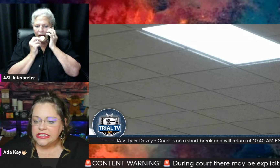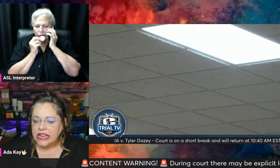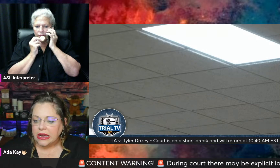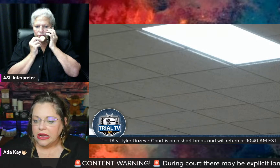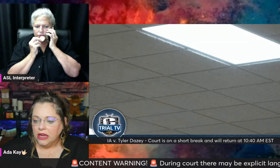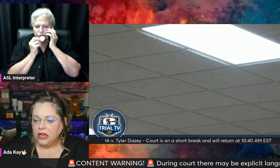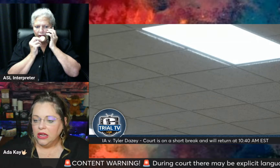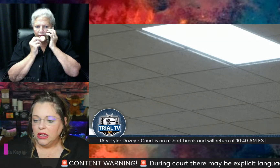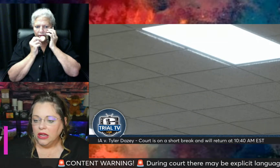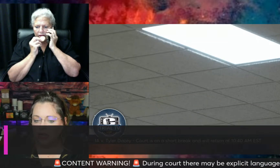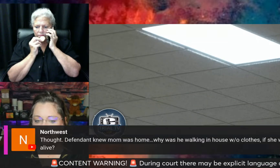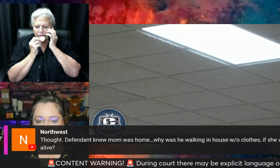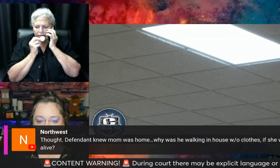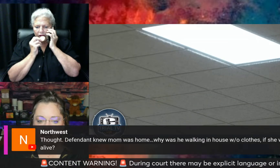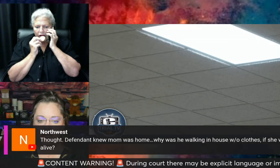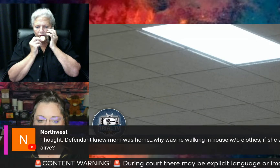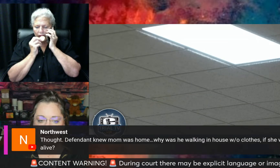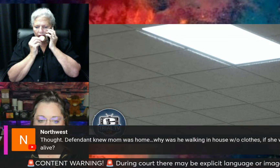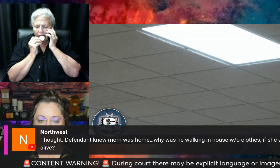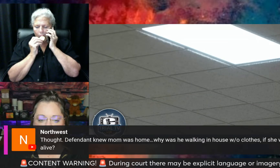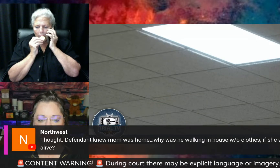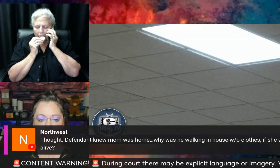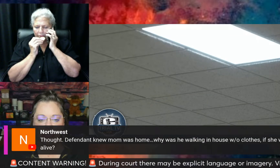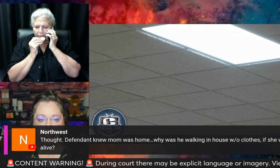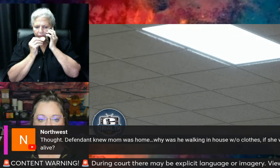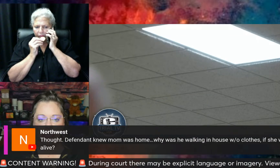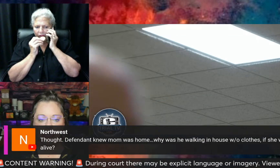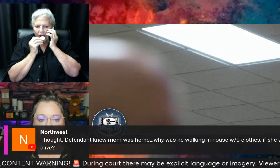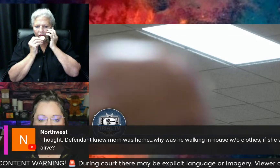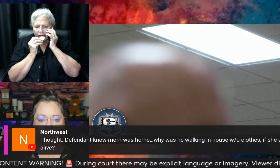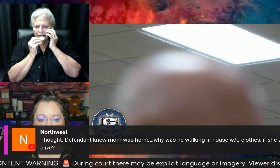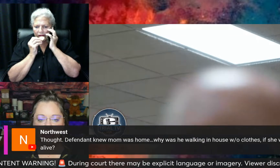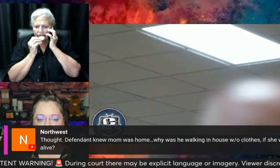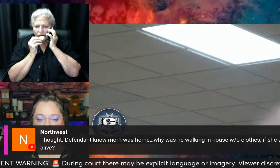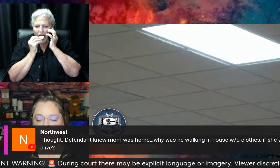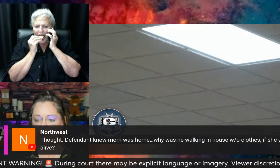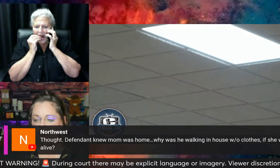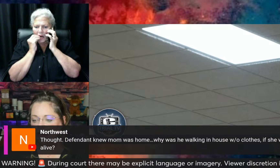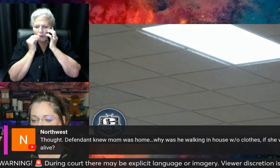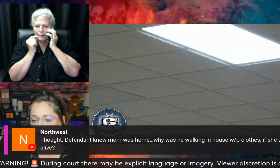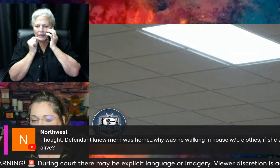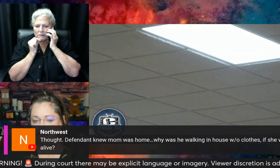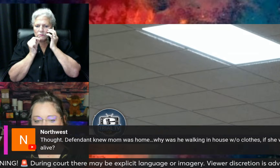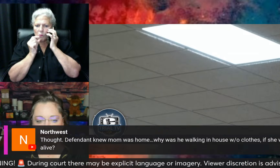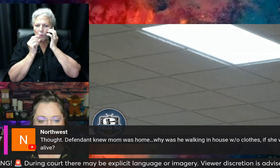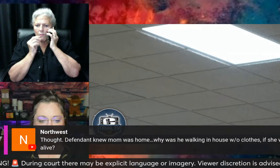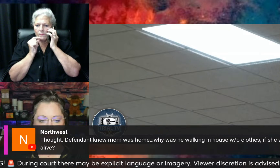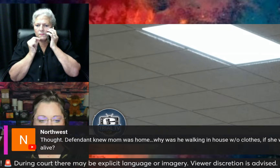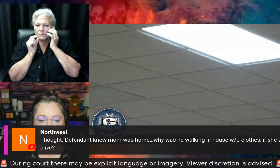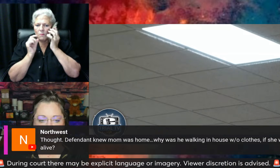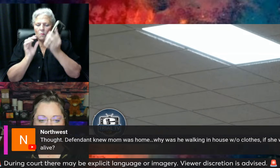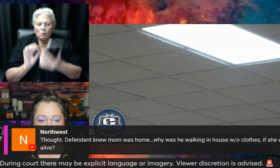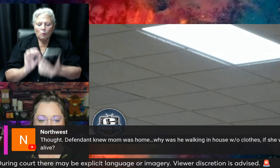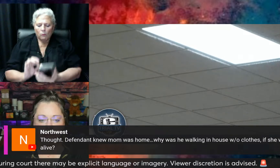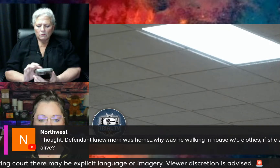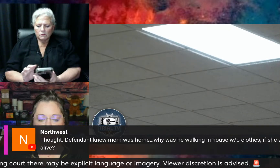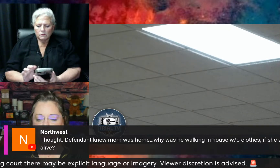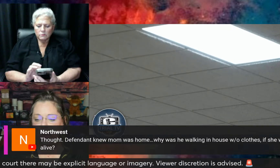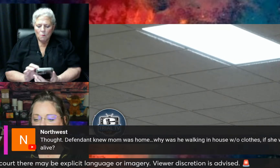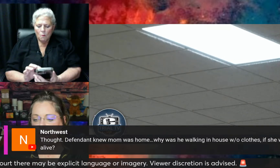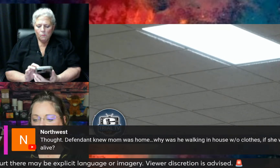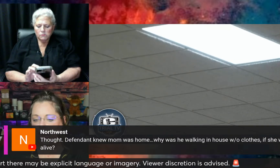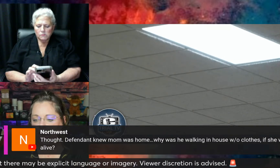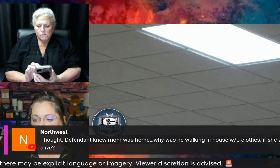He's sick. Joe is here. He's Heidi is sick. not, but I can have him grab her if you want her to come on the same. I think with